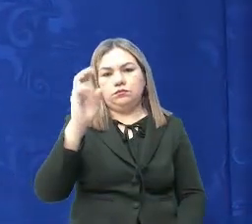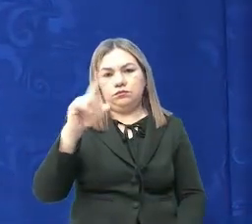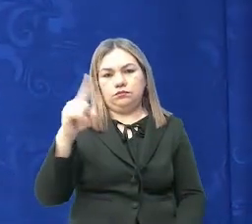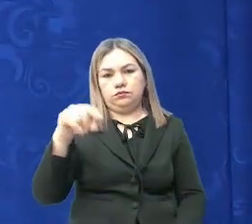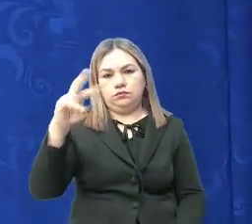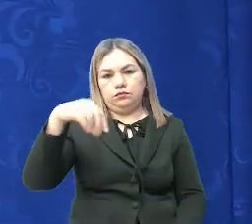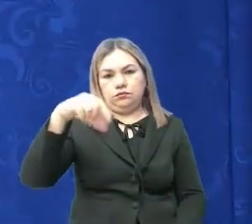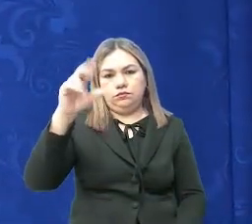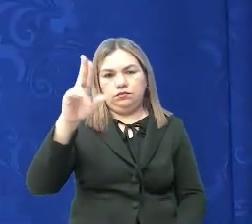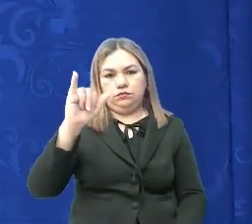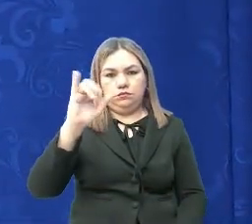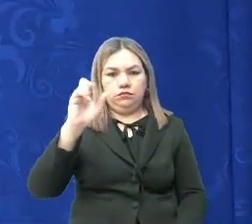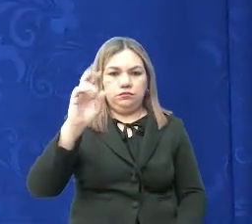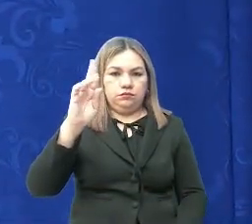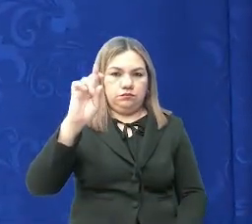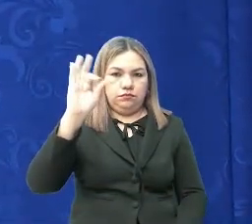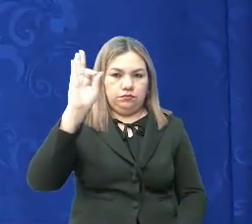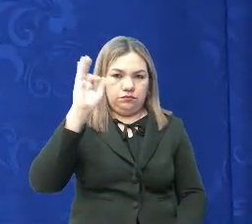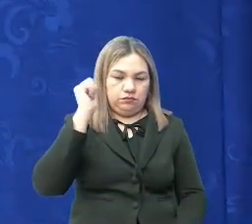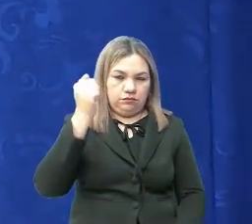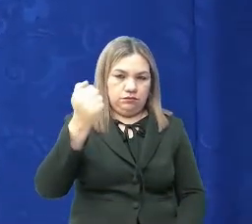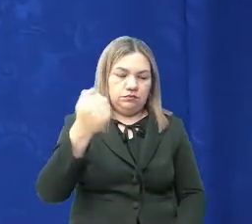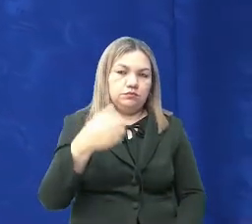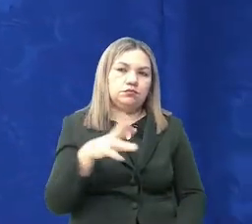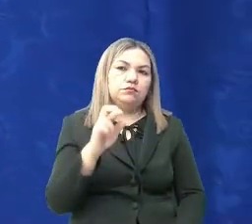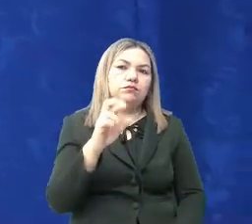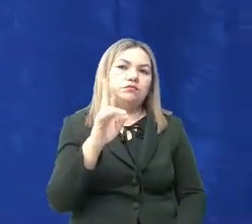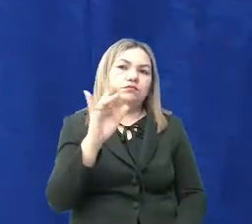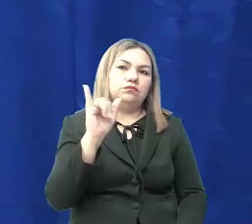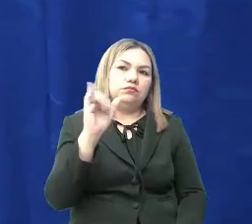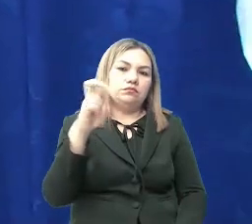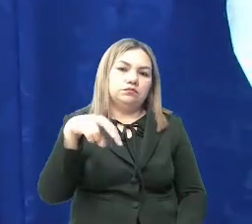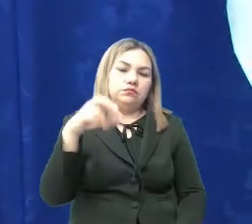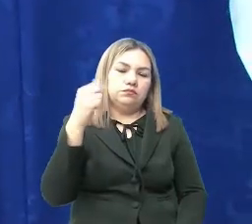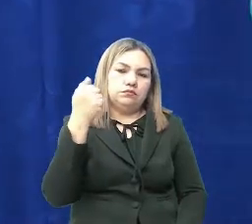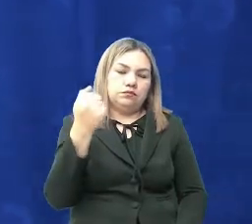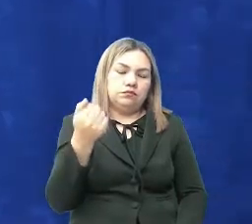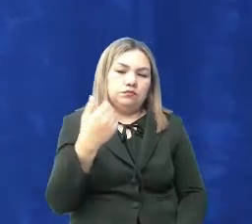This ruler had them in inactivity, in misery, but